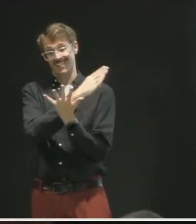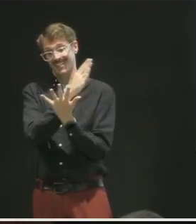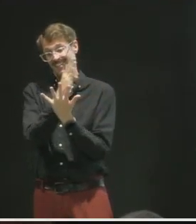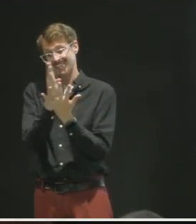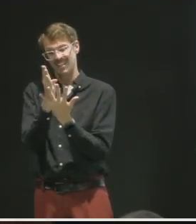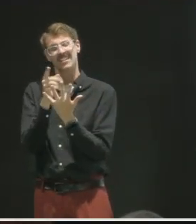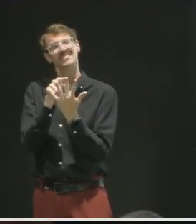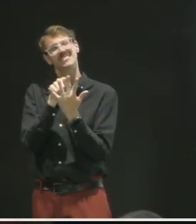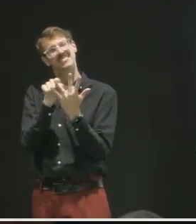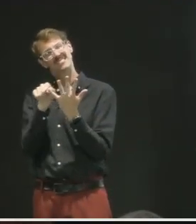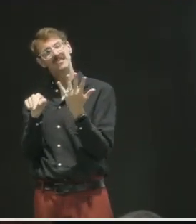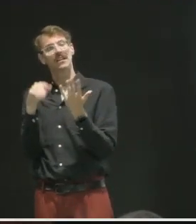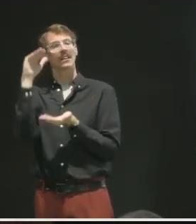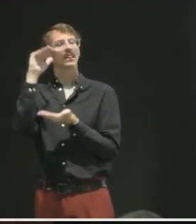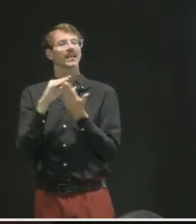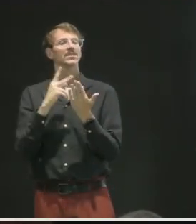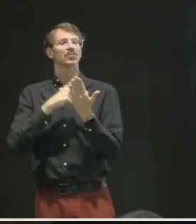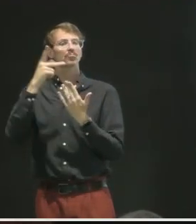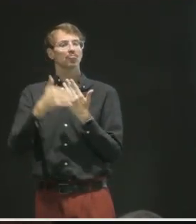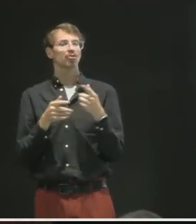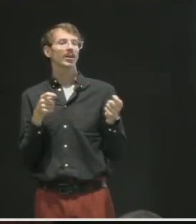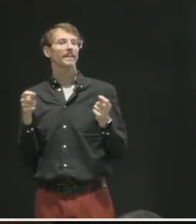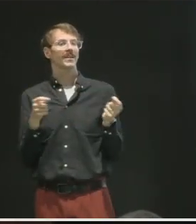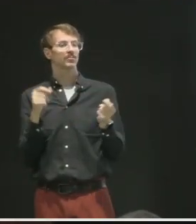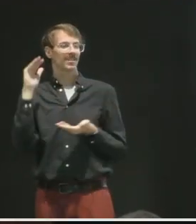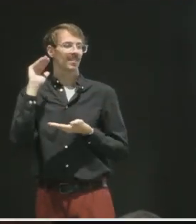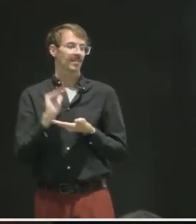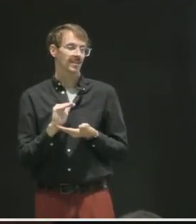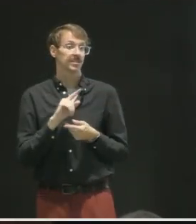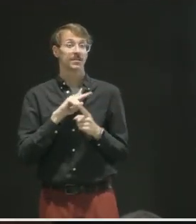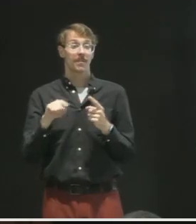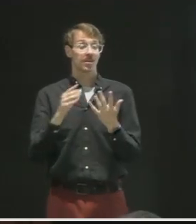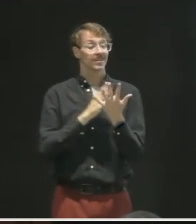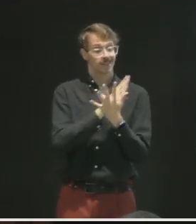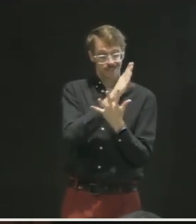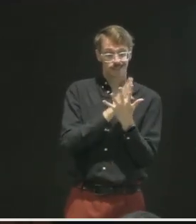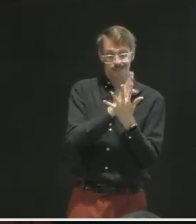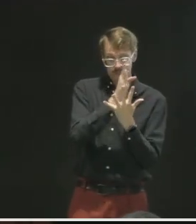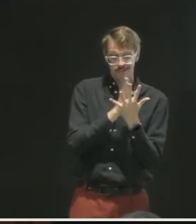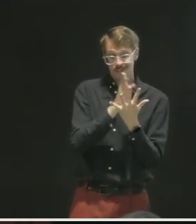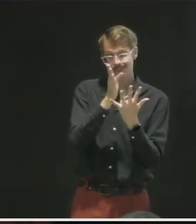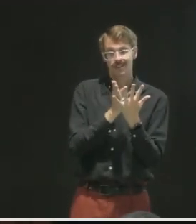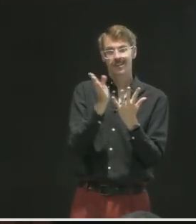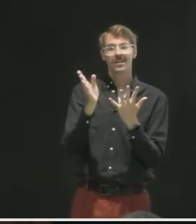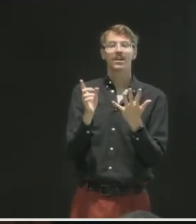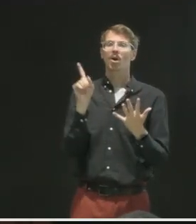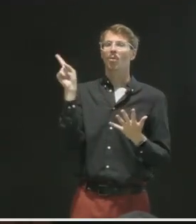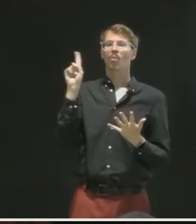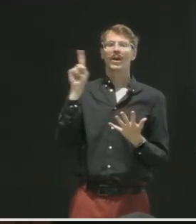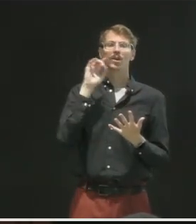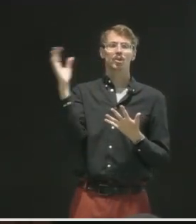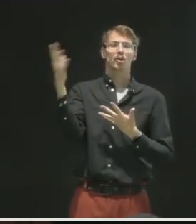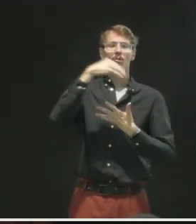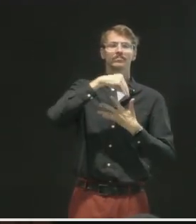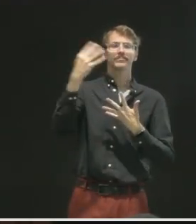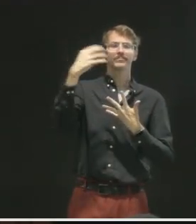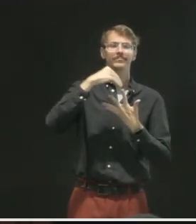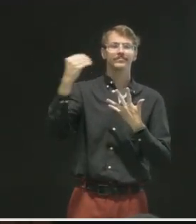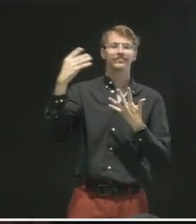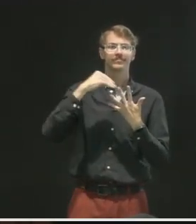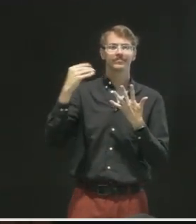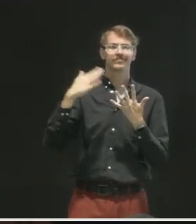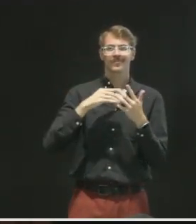these of the project cycle, how are you integrating these considerations? And that work was done with